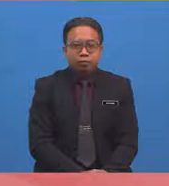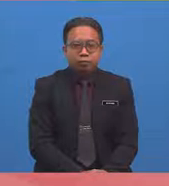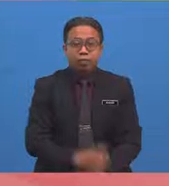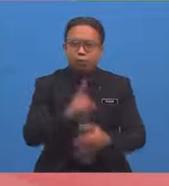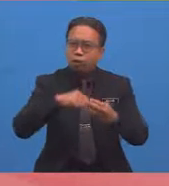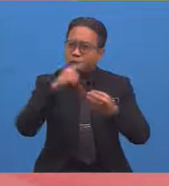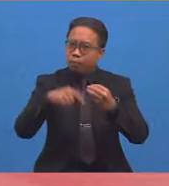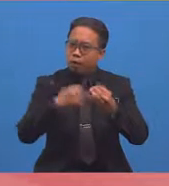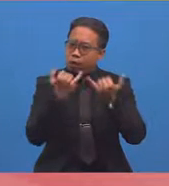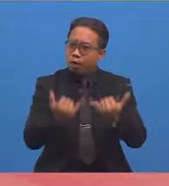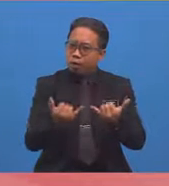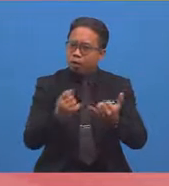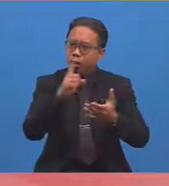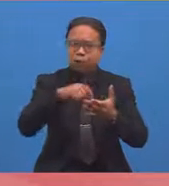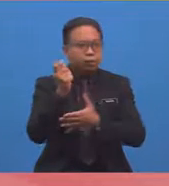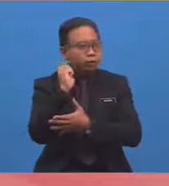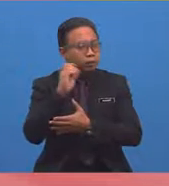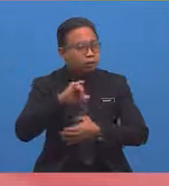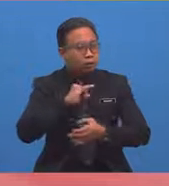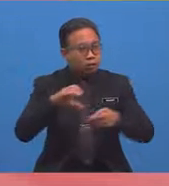What about now? What was I doing?